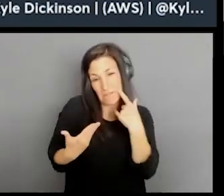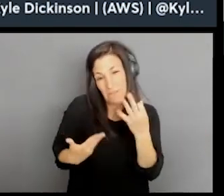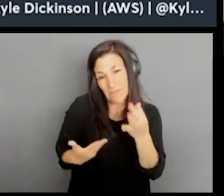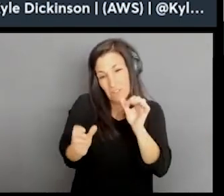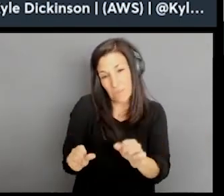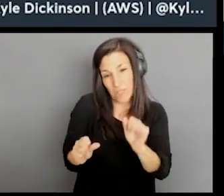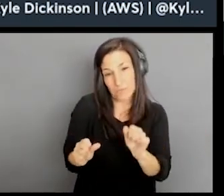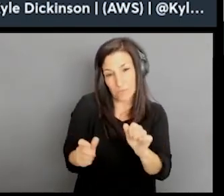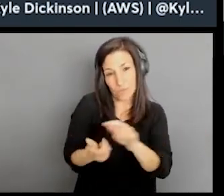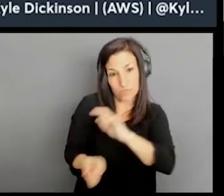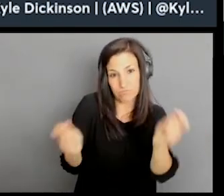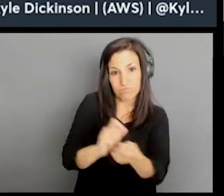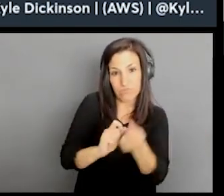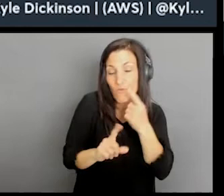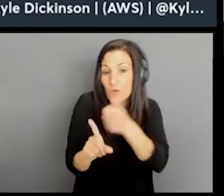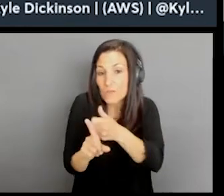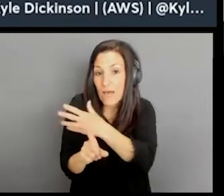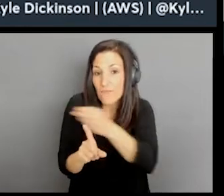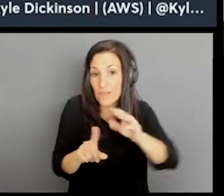for your team.